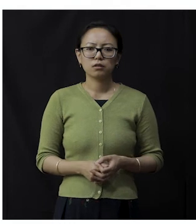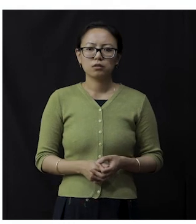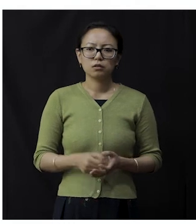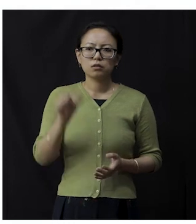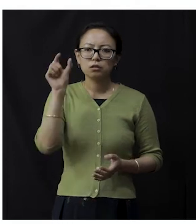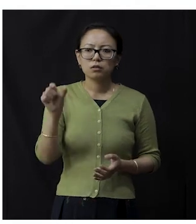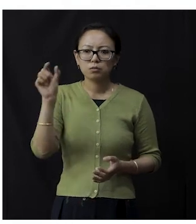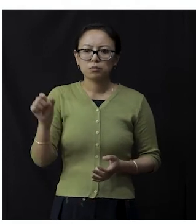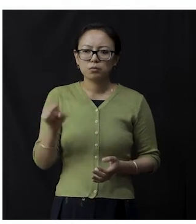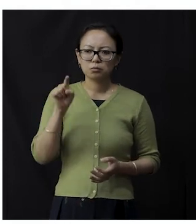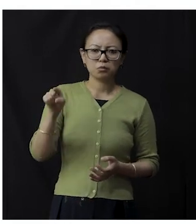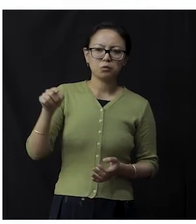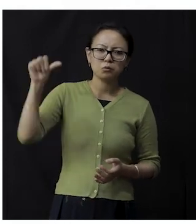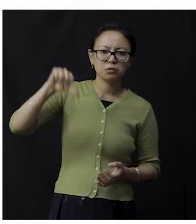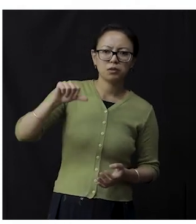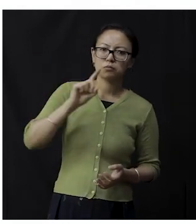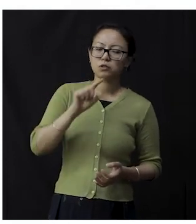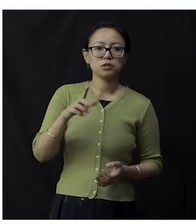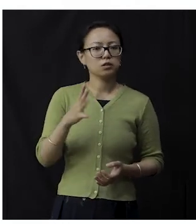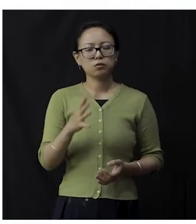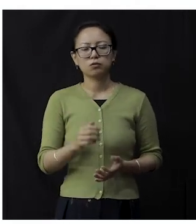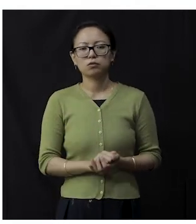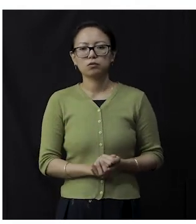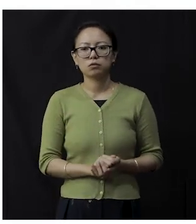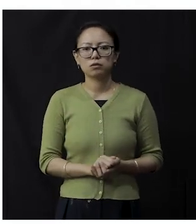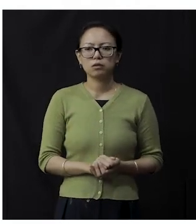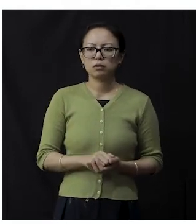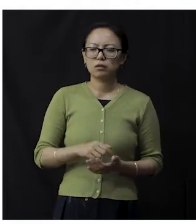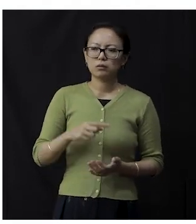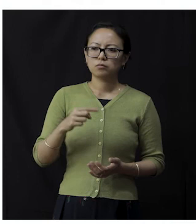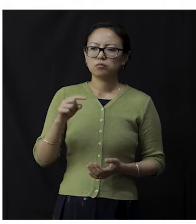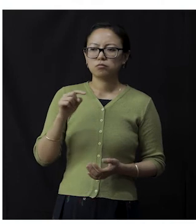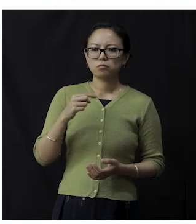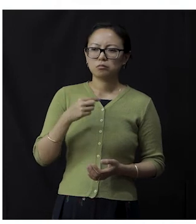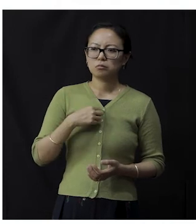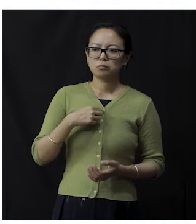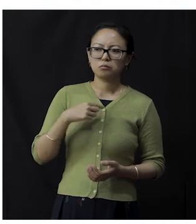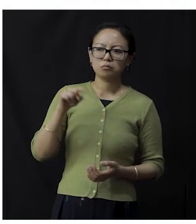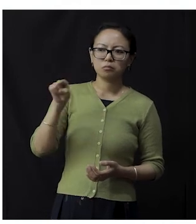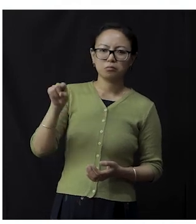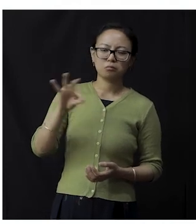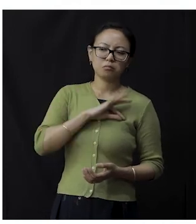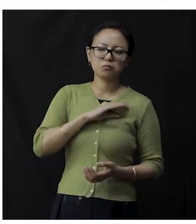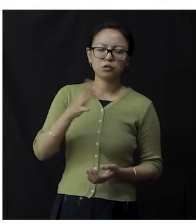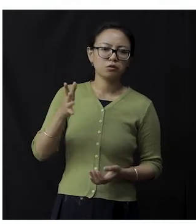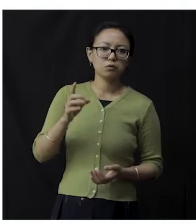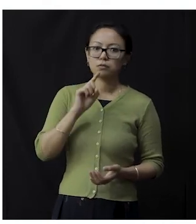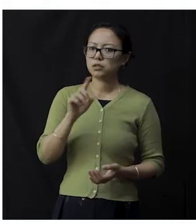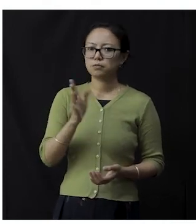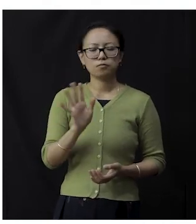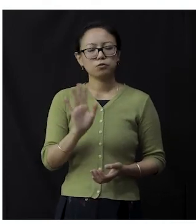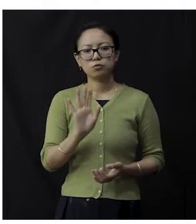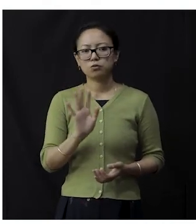or say anything which is rude. Don't say, I don't like you. Go away from here. Shut up. These are things which